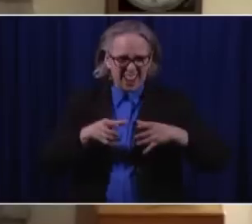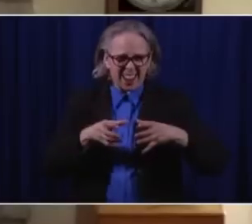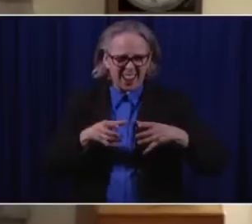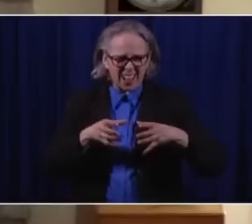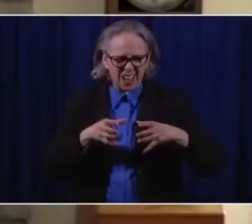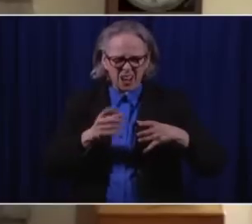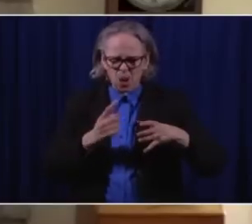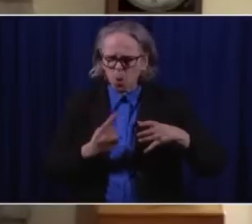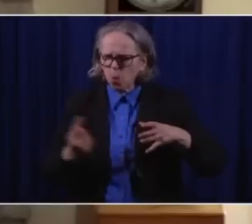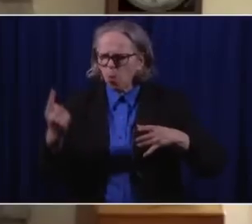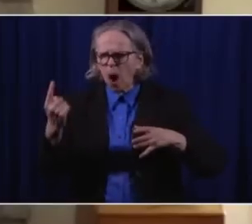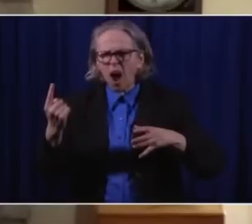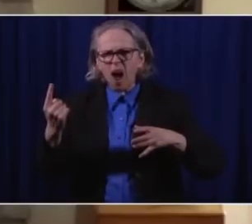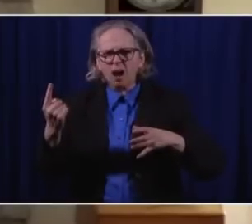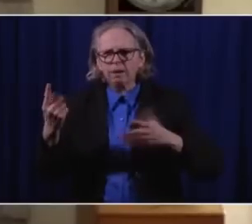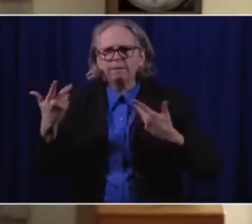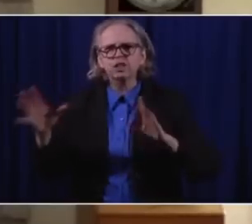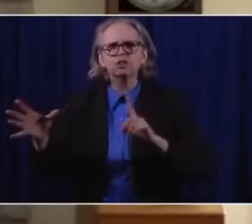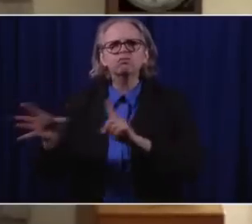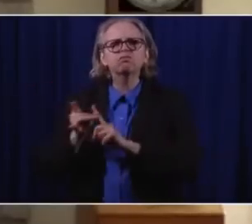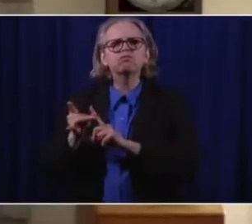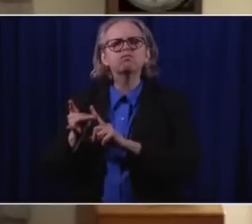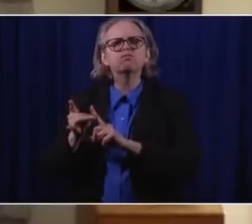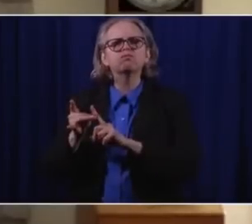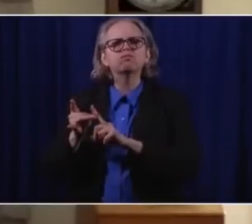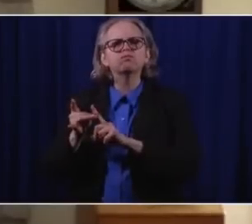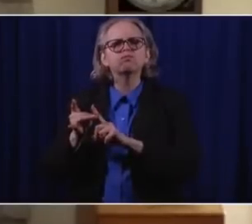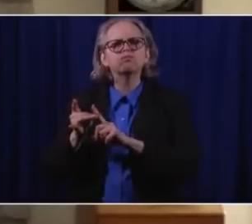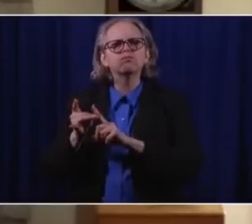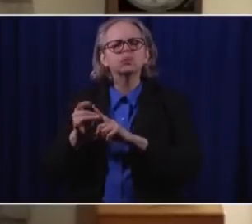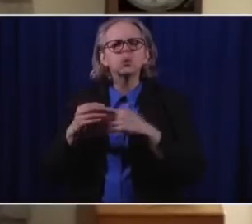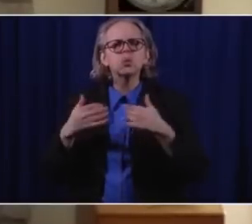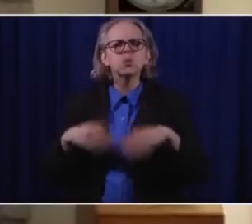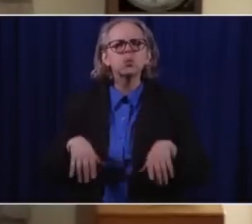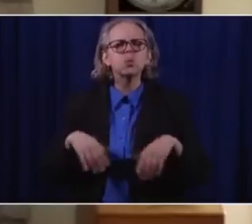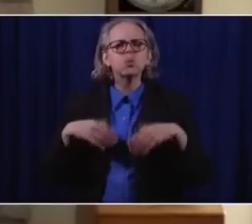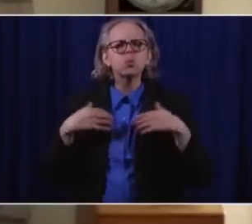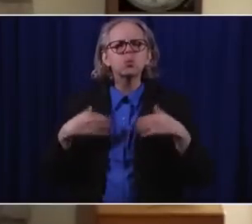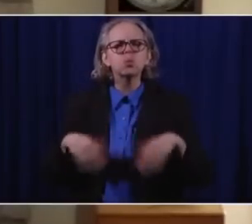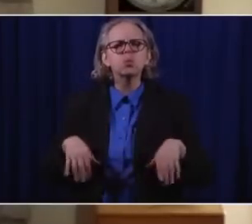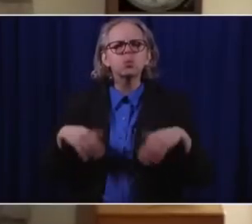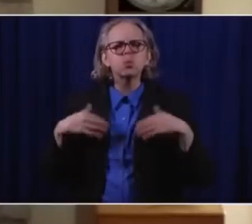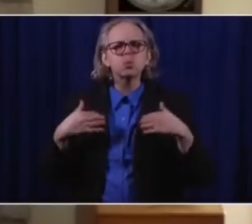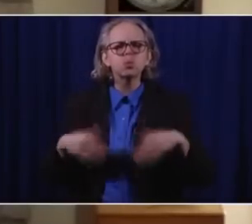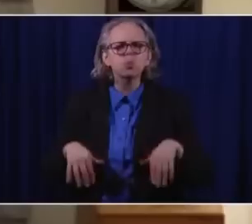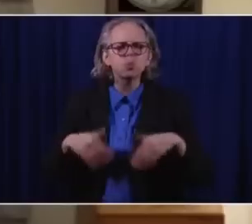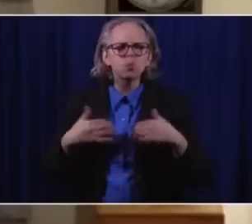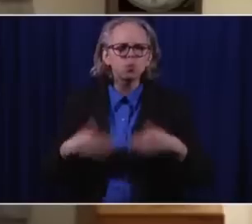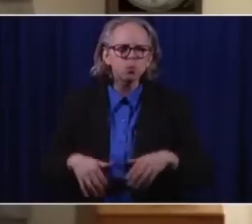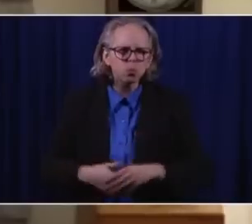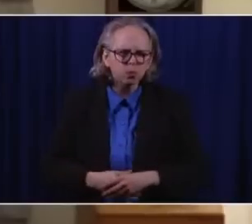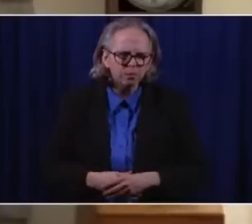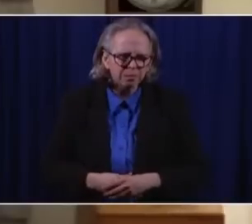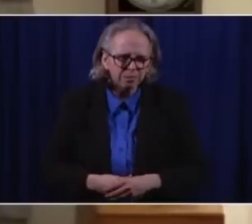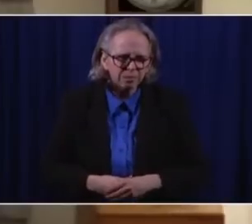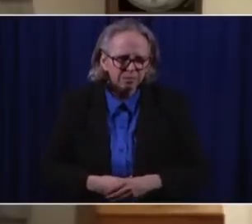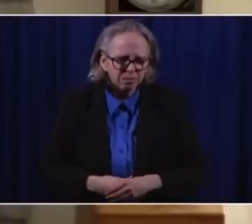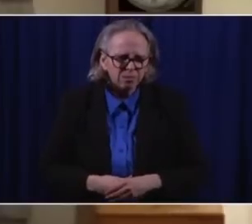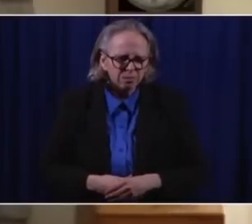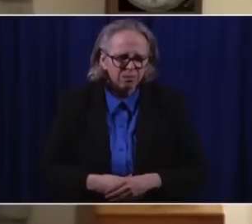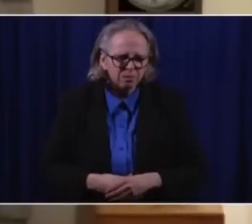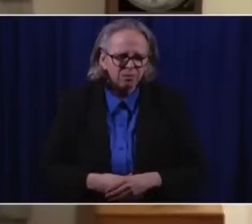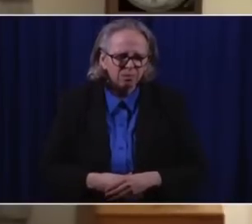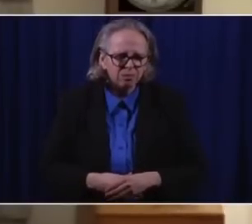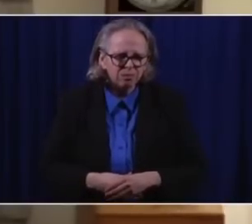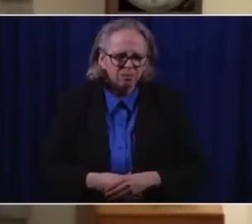last 2 weeks, 1 out of every 100 persons has tested positive. And so as we look at what we're doing, looking at how careful we have